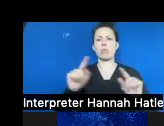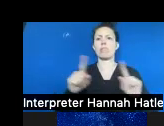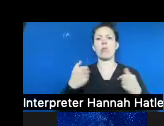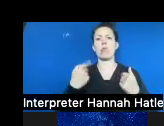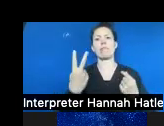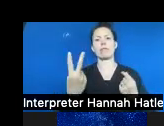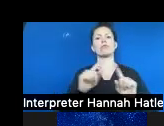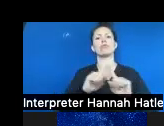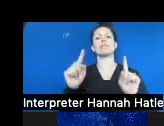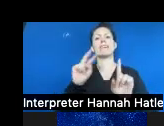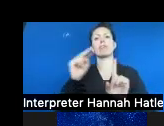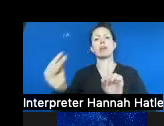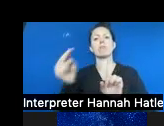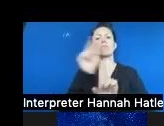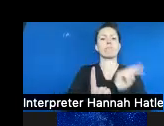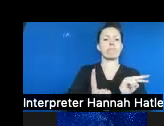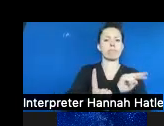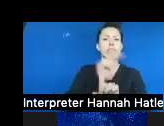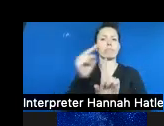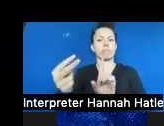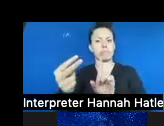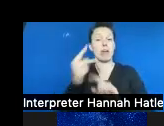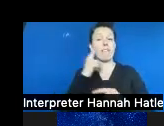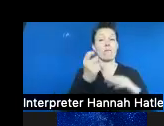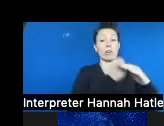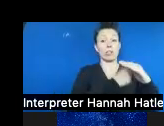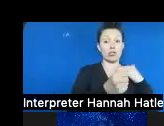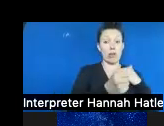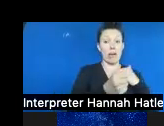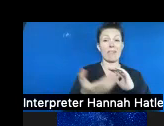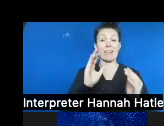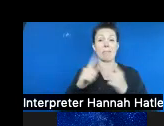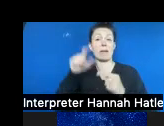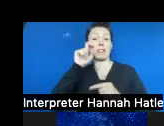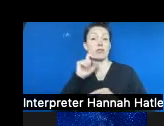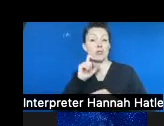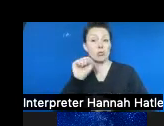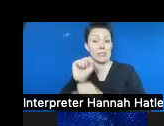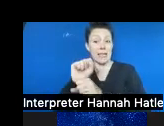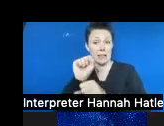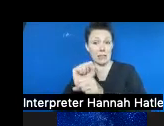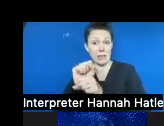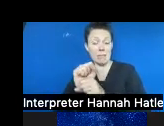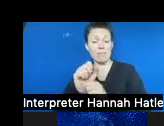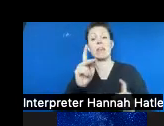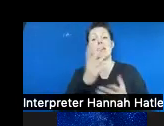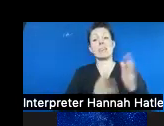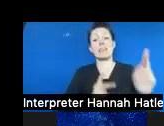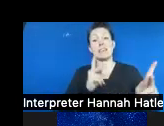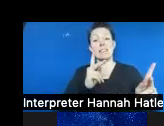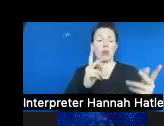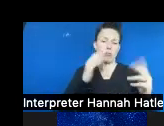in trafficking versus sex work. There are folks that are into decriminalizing sex trafficking and sex